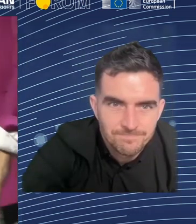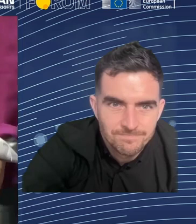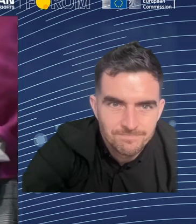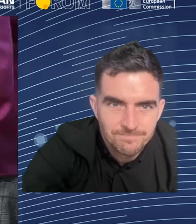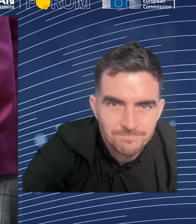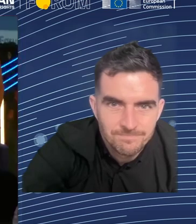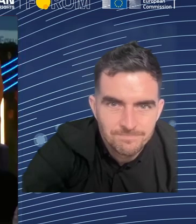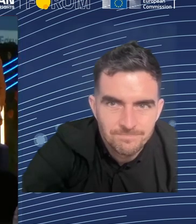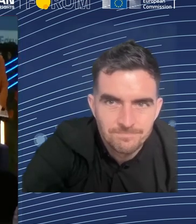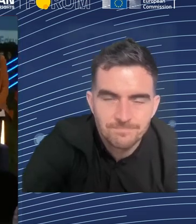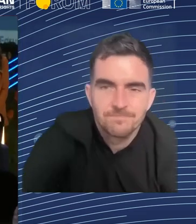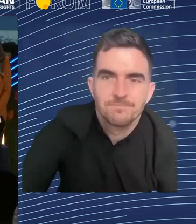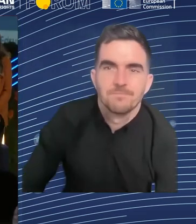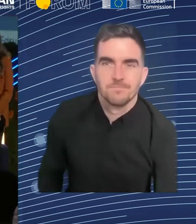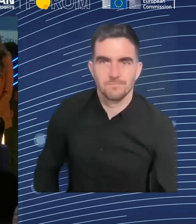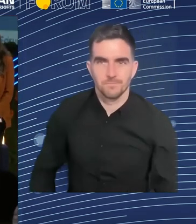Thank you.